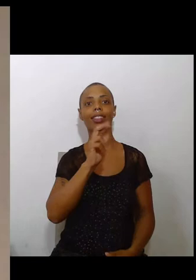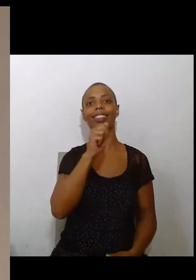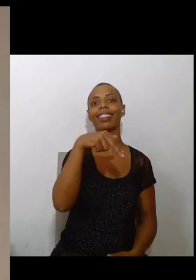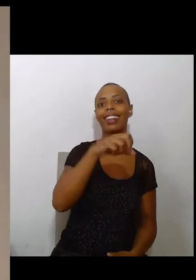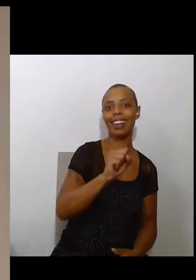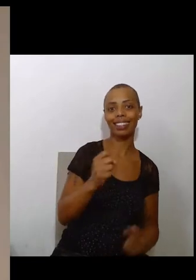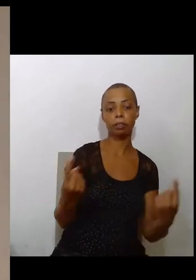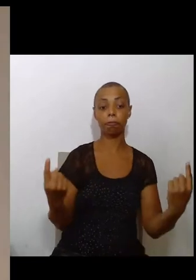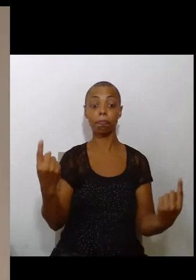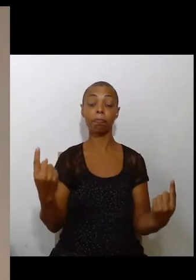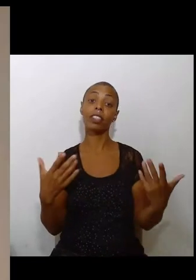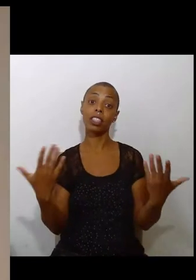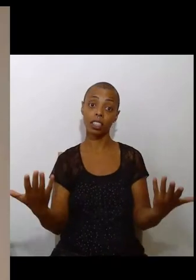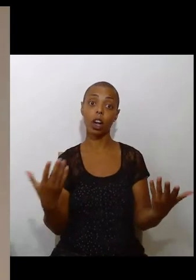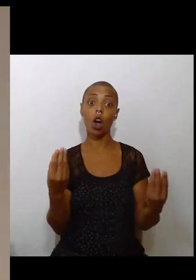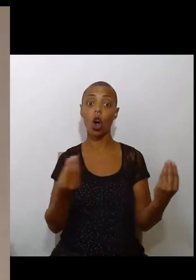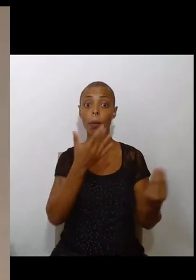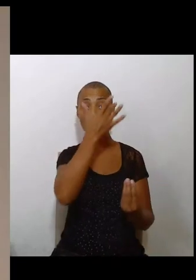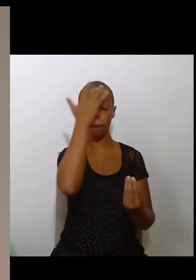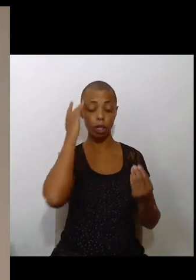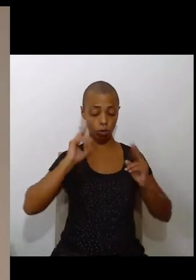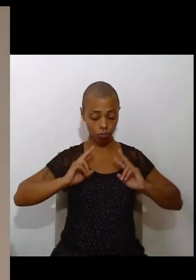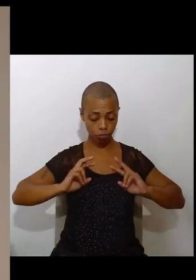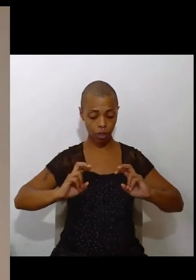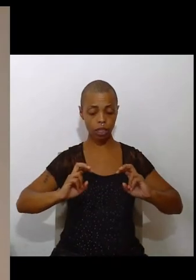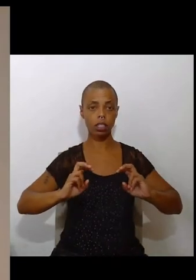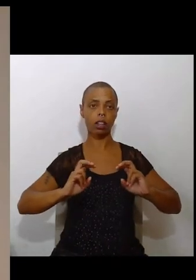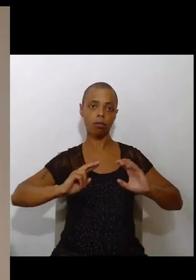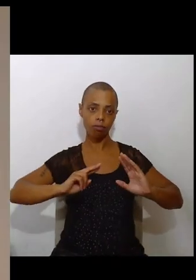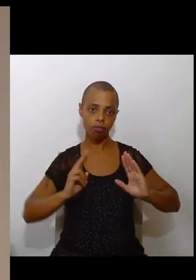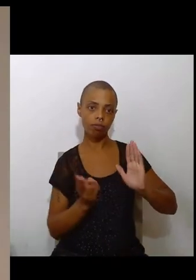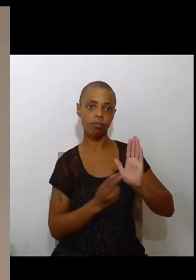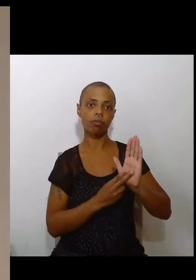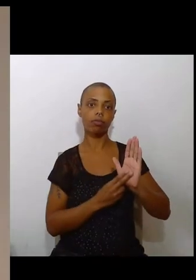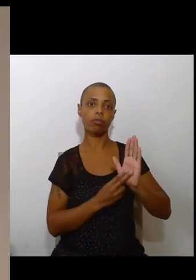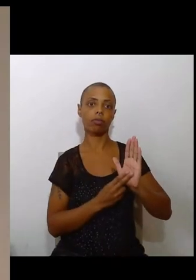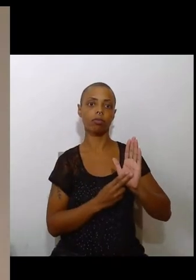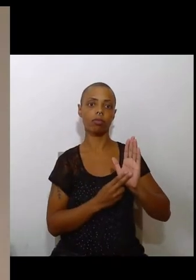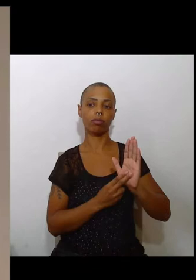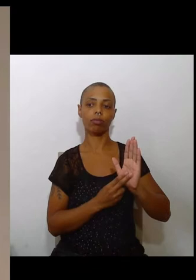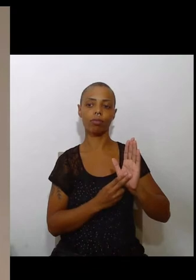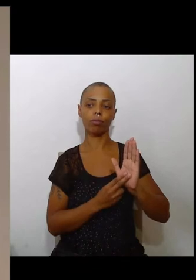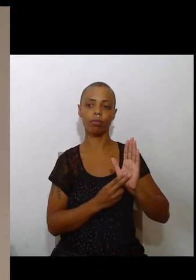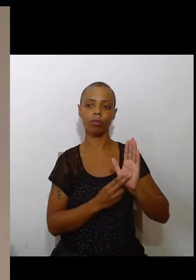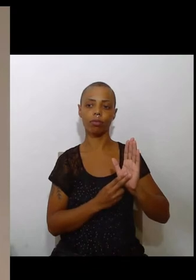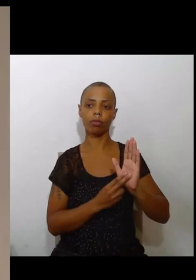I believe there's that difference the way in which we recognize ourselves